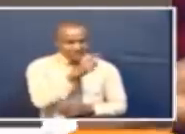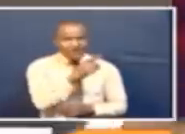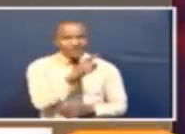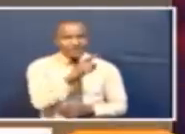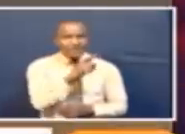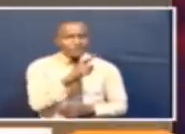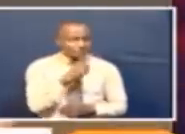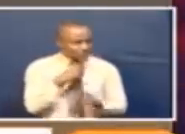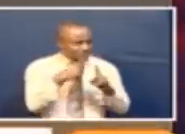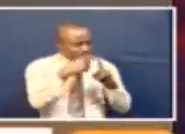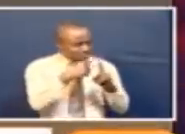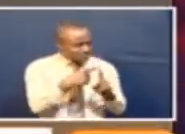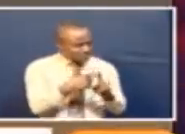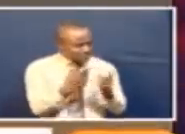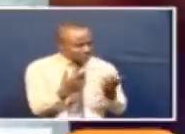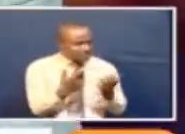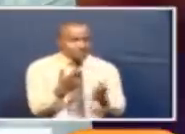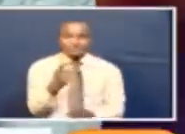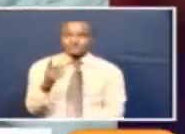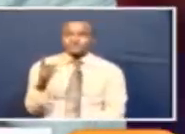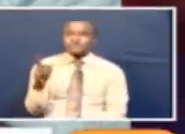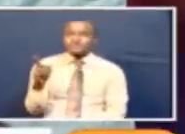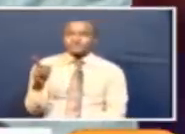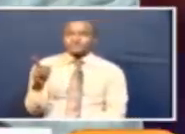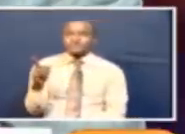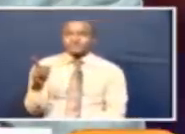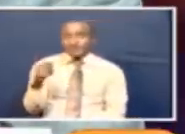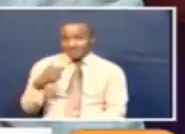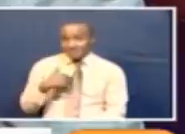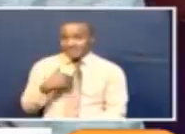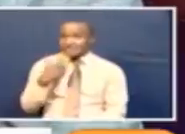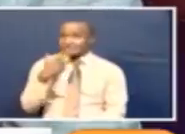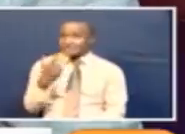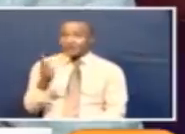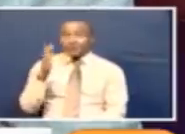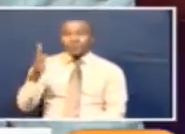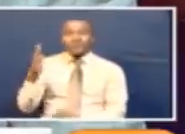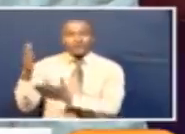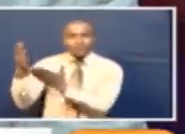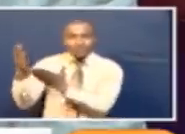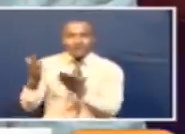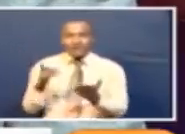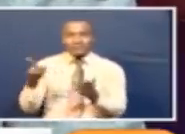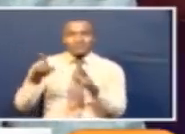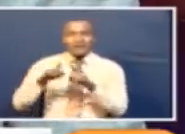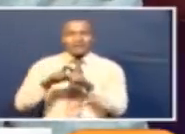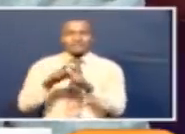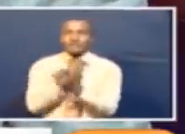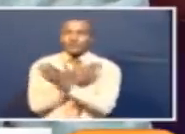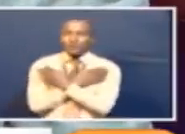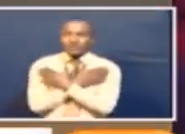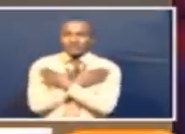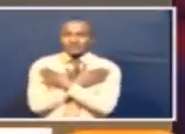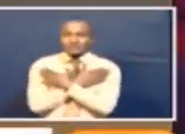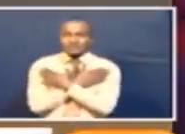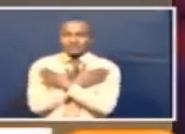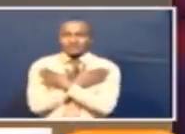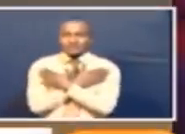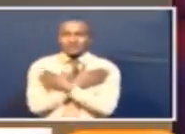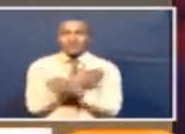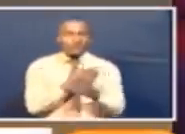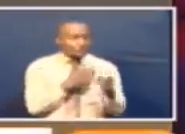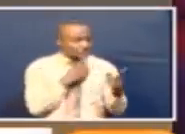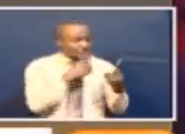to draw from this. Why would you say it's stupid? No, but I mean, it's, you know what I'm saying? We will welcome them as colleagues. Not about welcoming them. You said there are